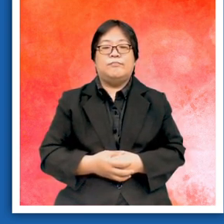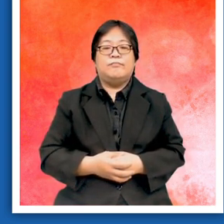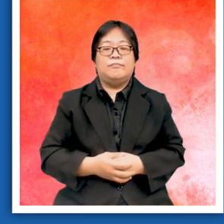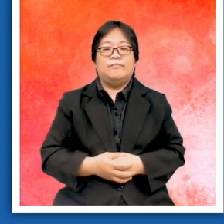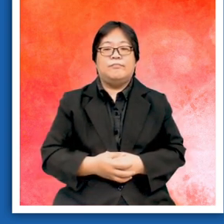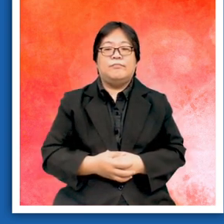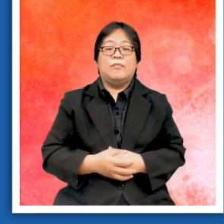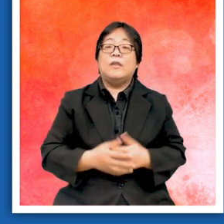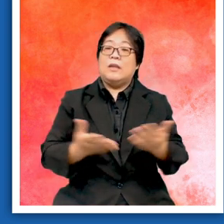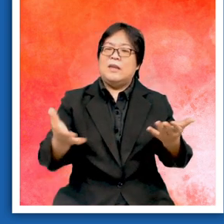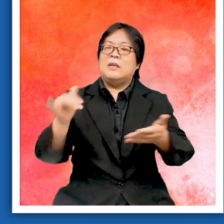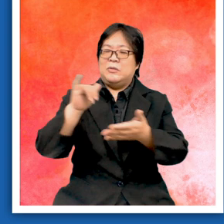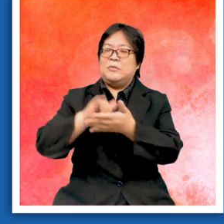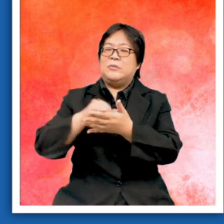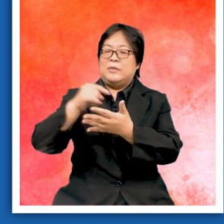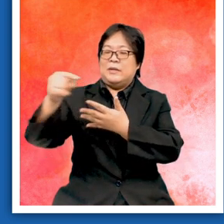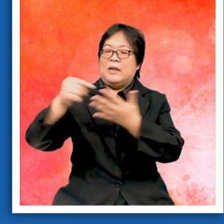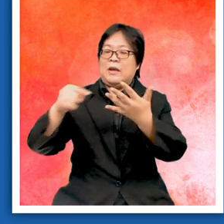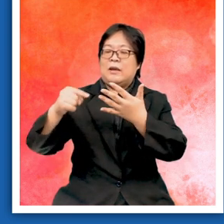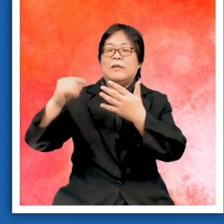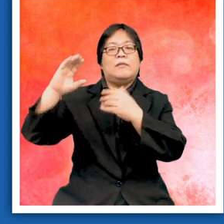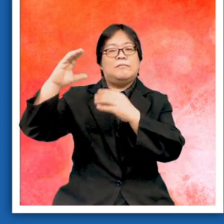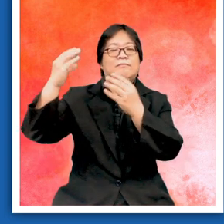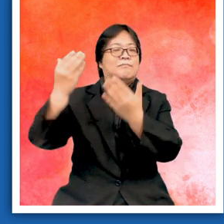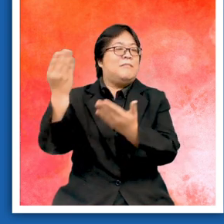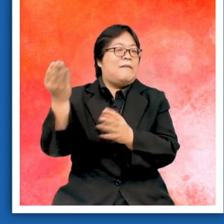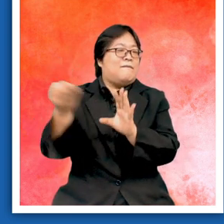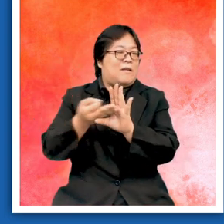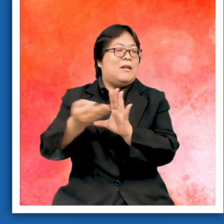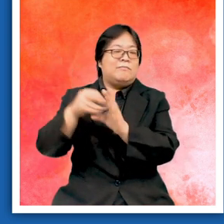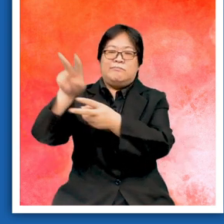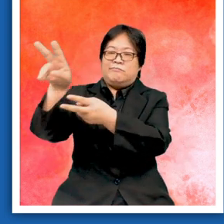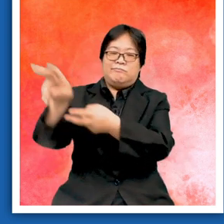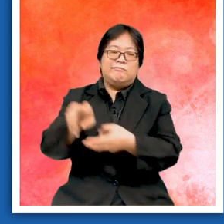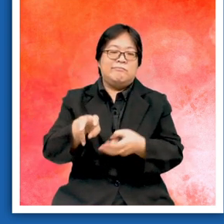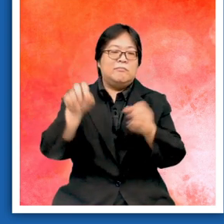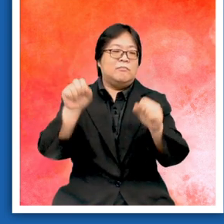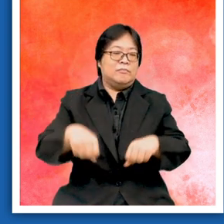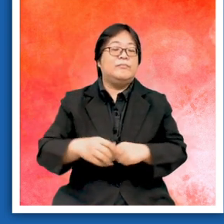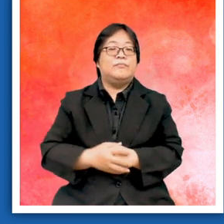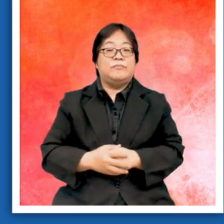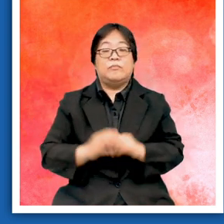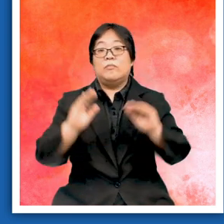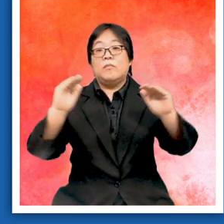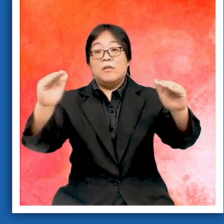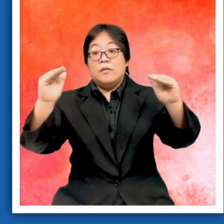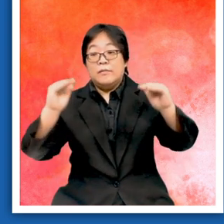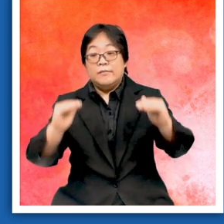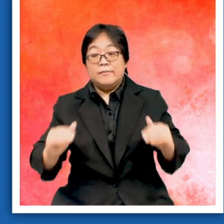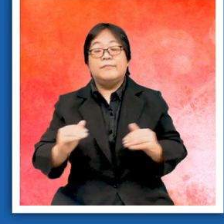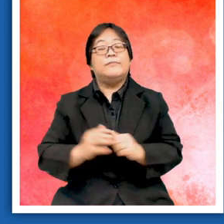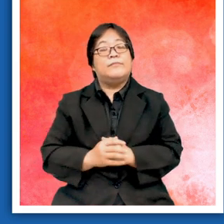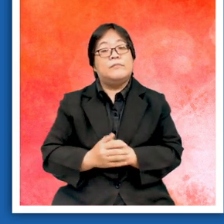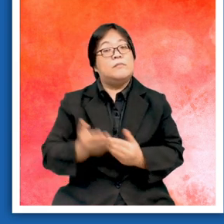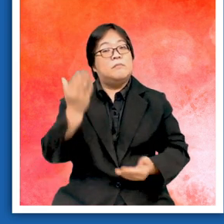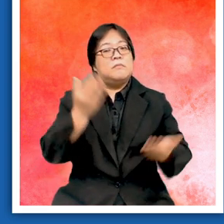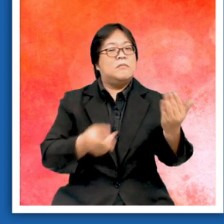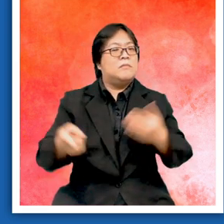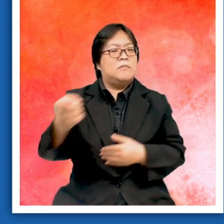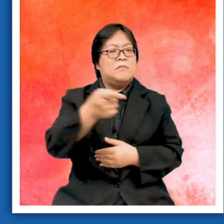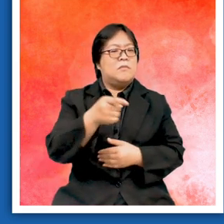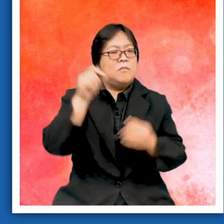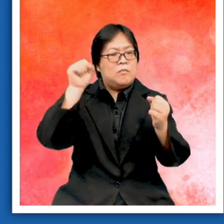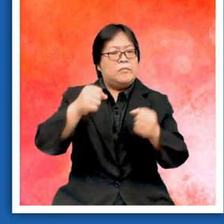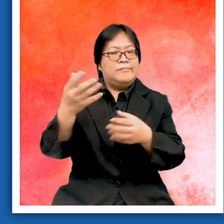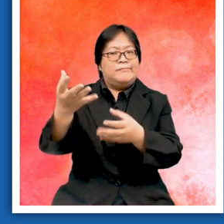So those are the materials. All right. Another things that you might get from